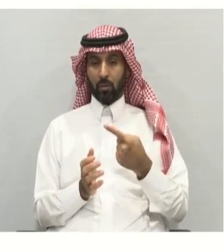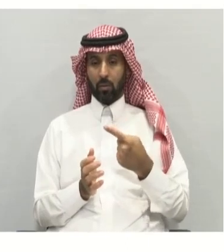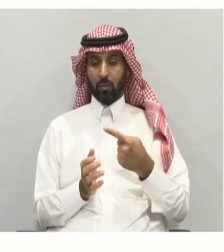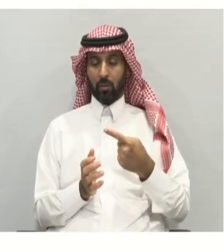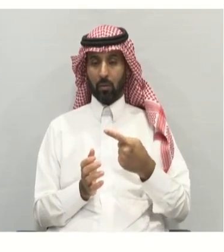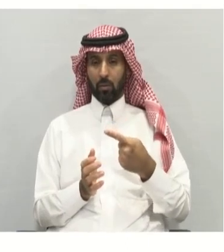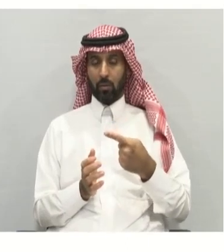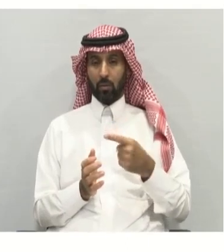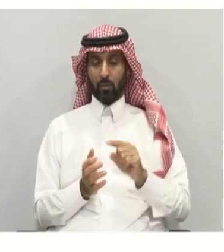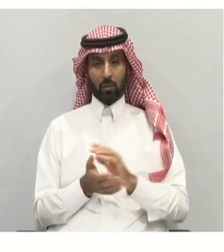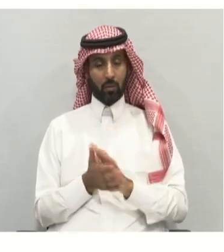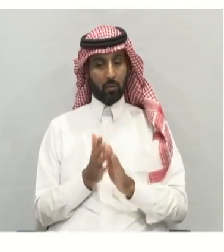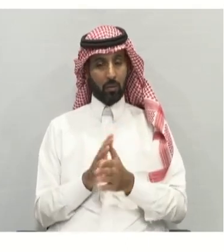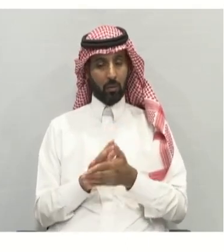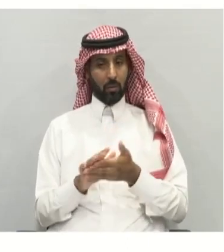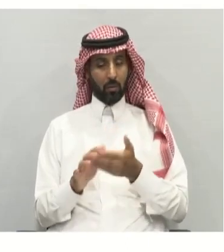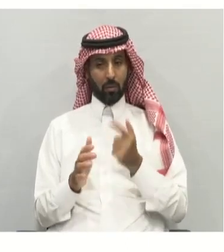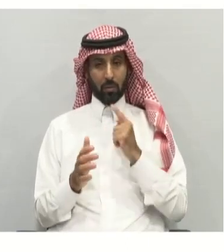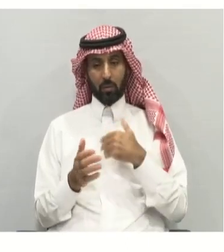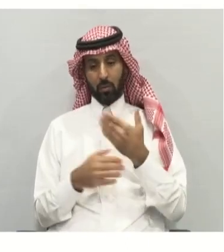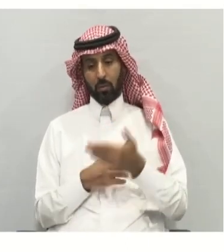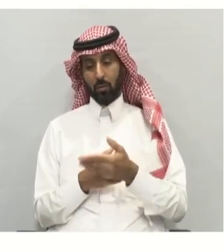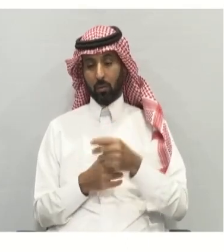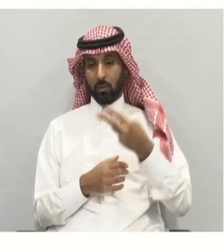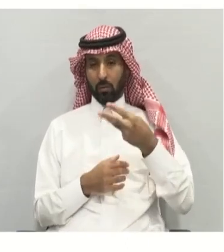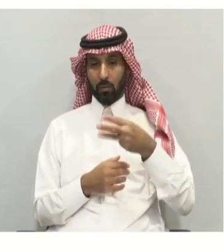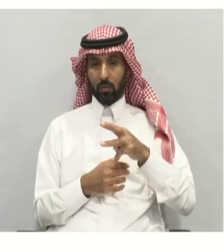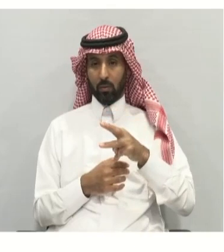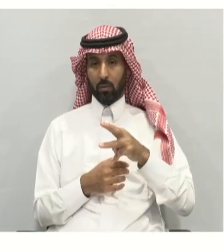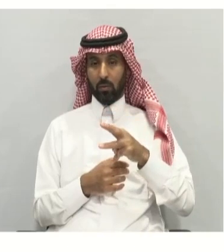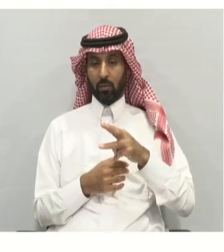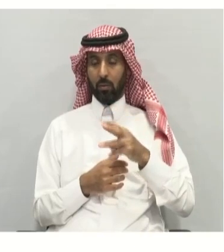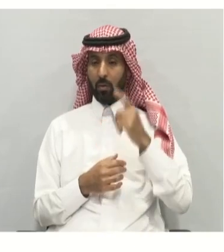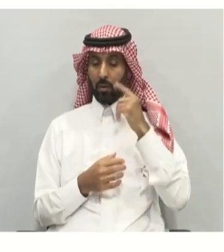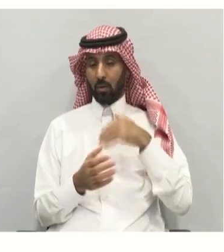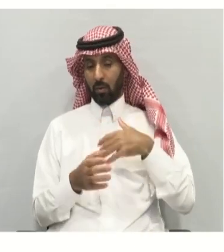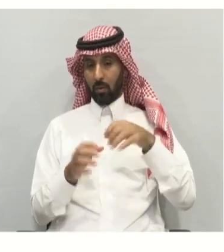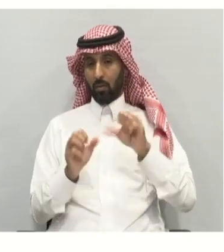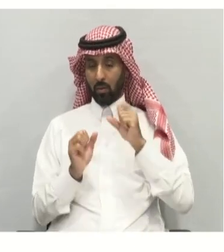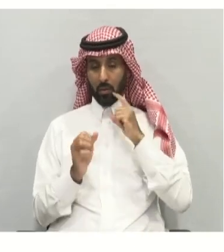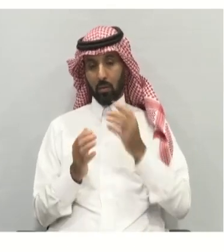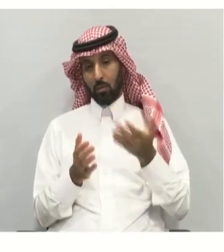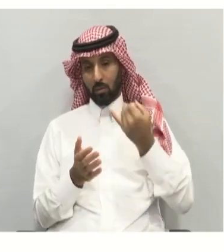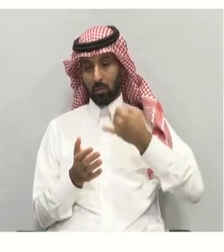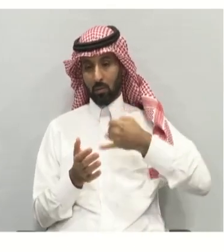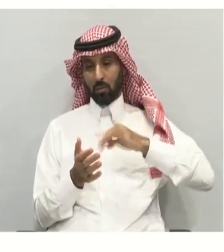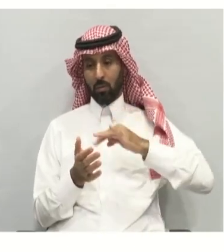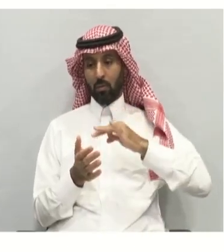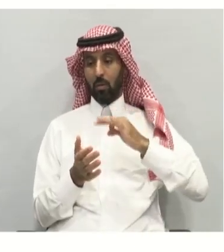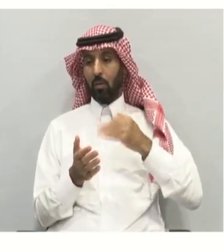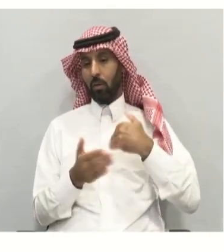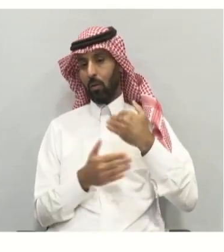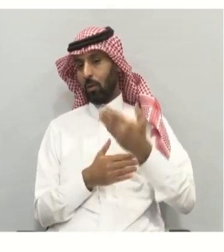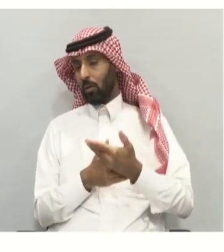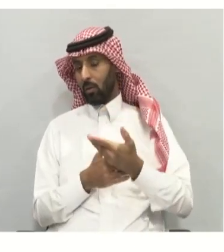when you finish, hopefully, the third intermediate grade, and you want to graduate to high school.